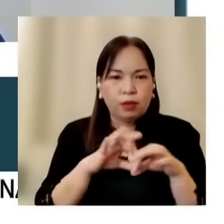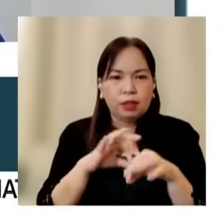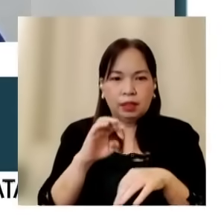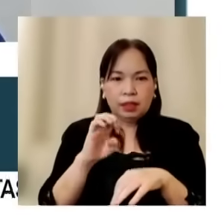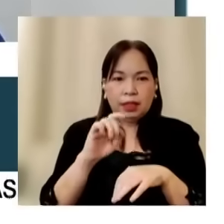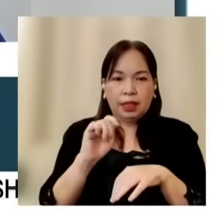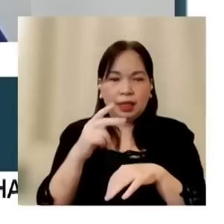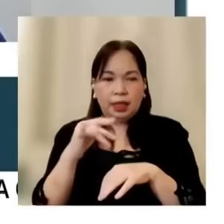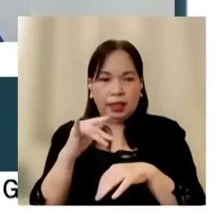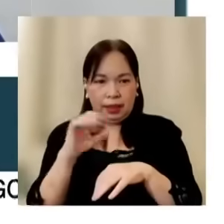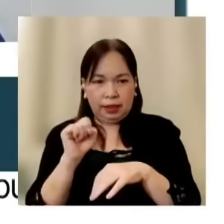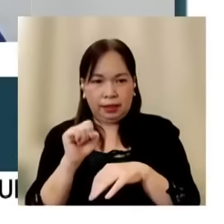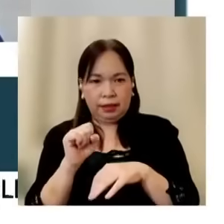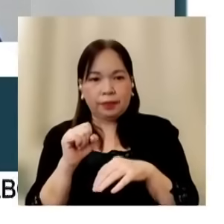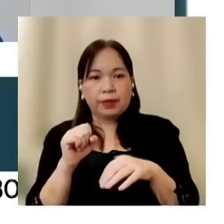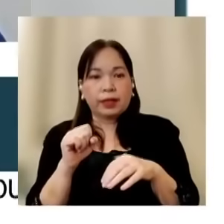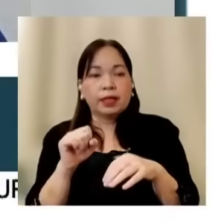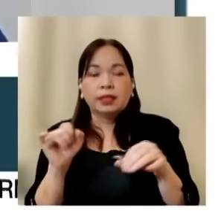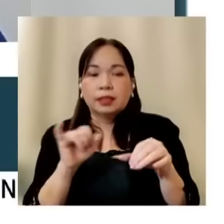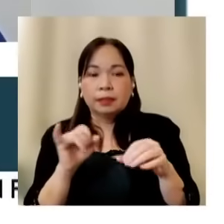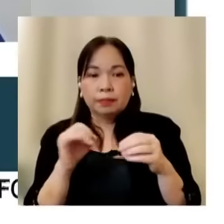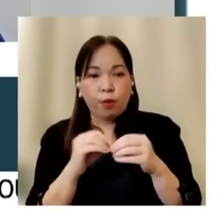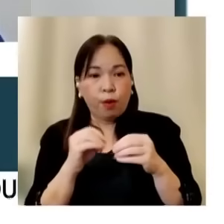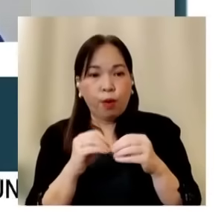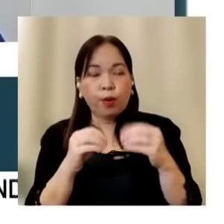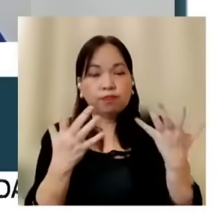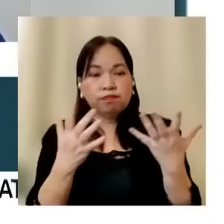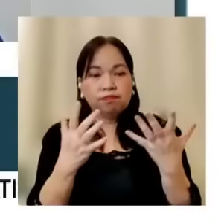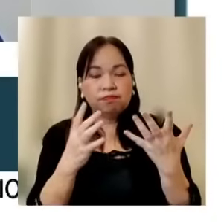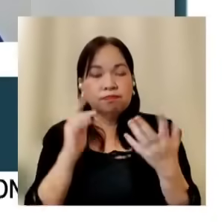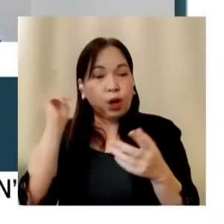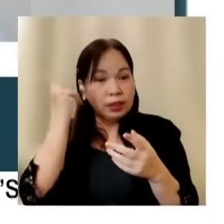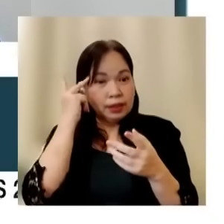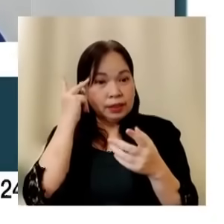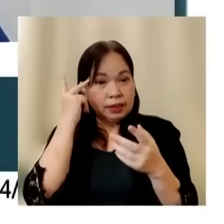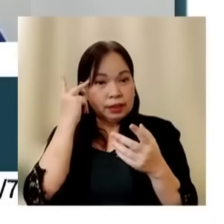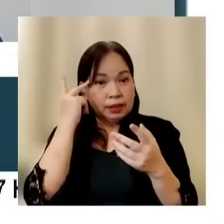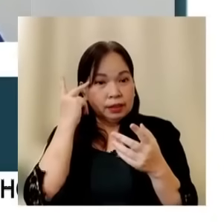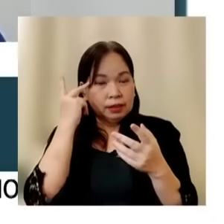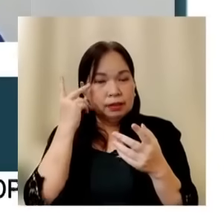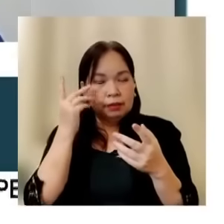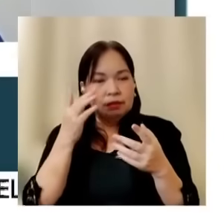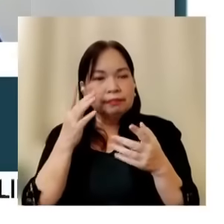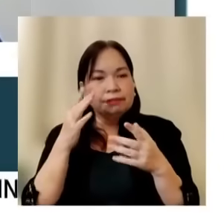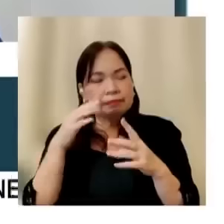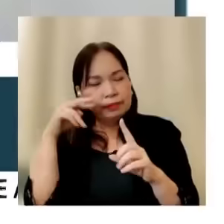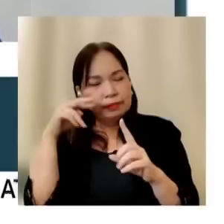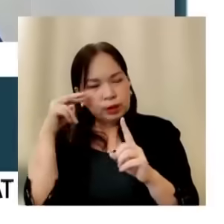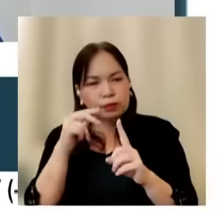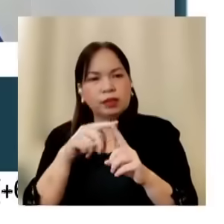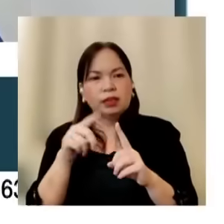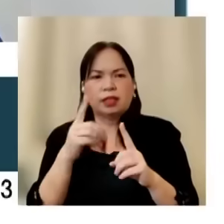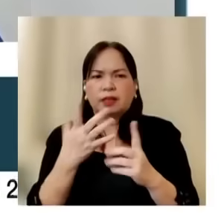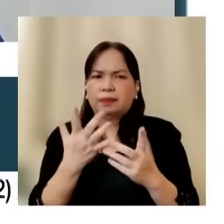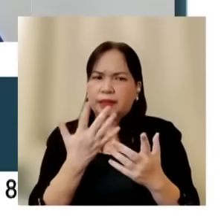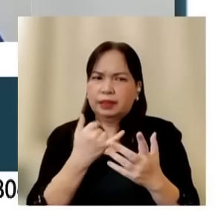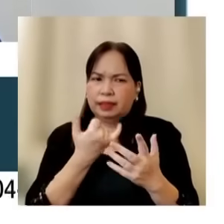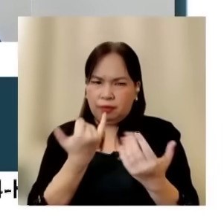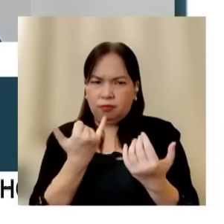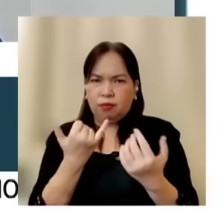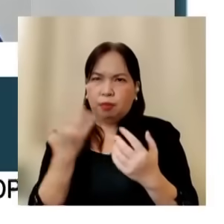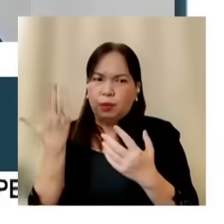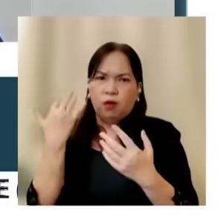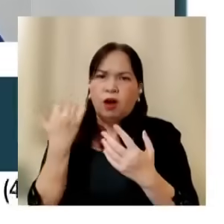side, Carmina, we have to ensure that the culture of impunity will end. Because we would see more of it in the near